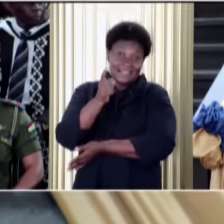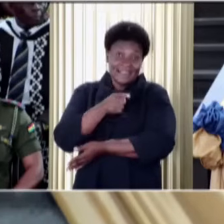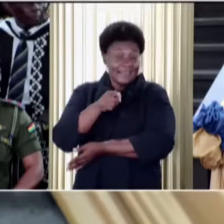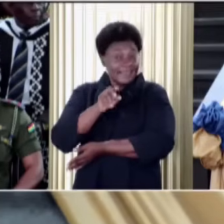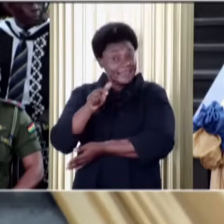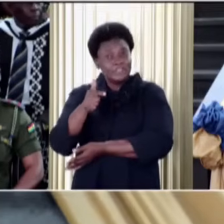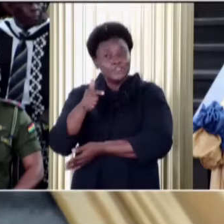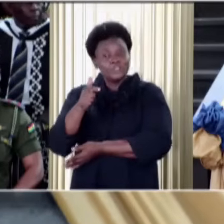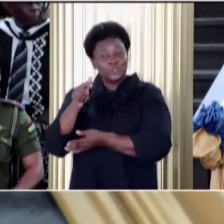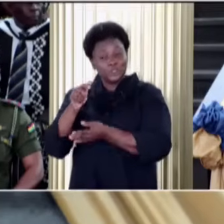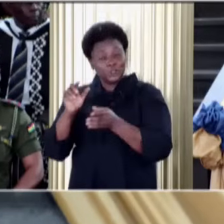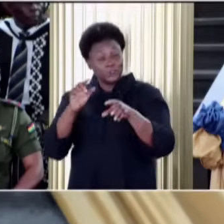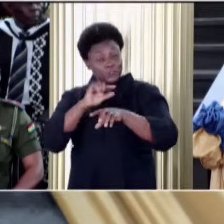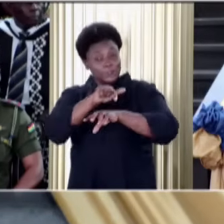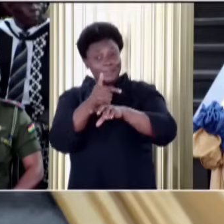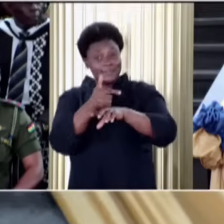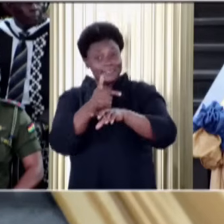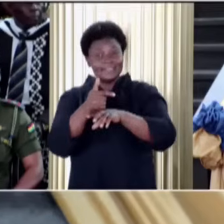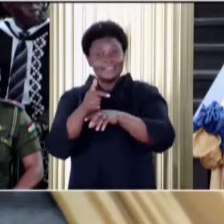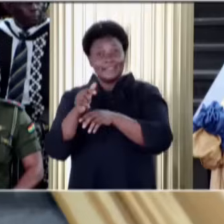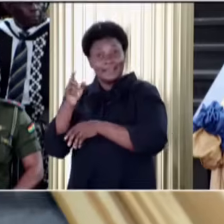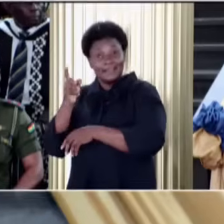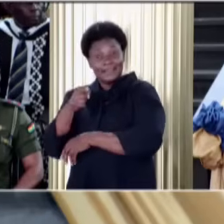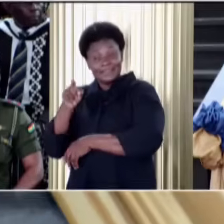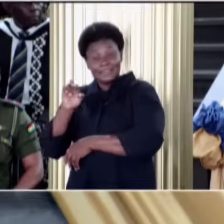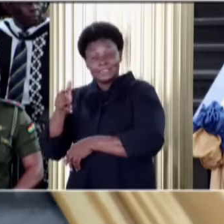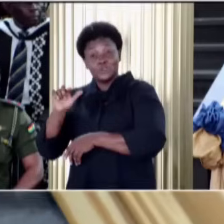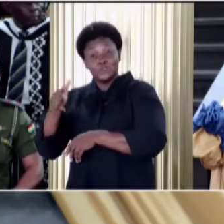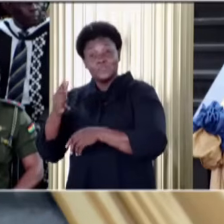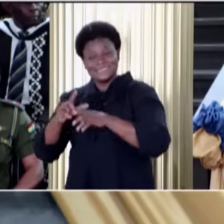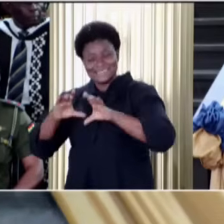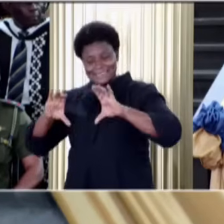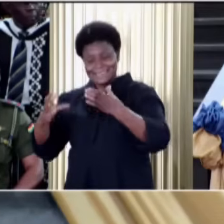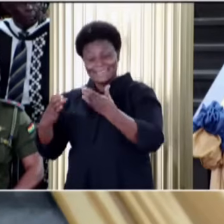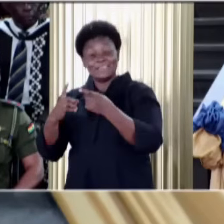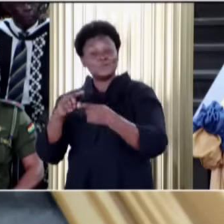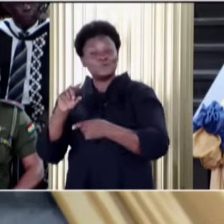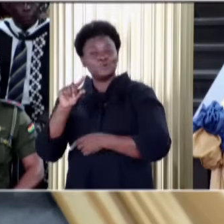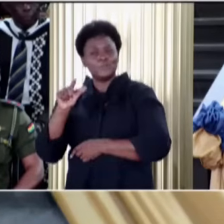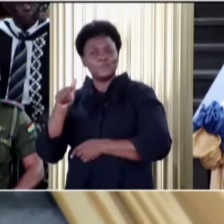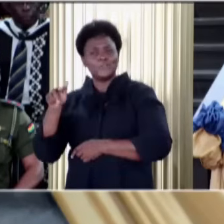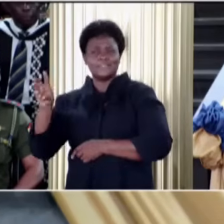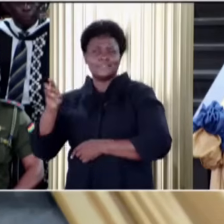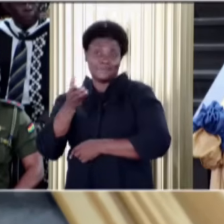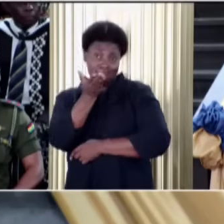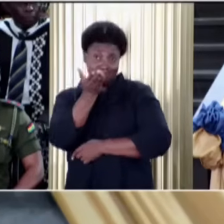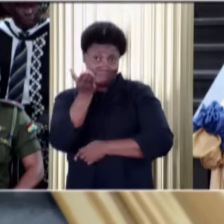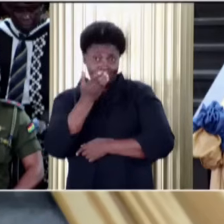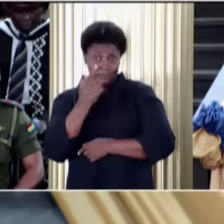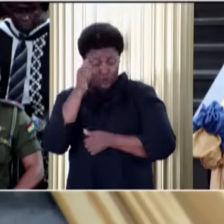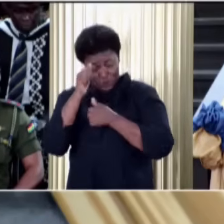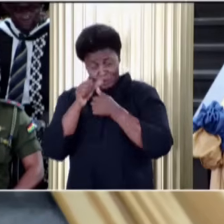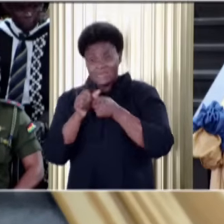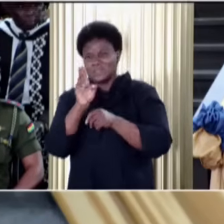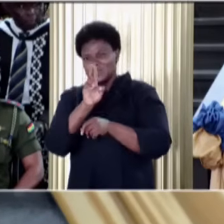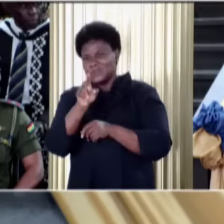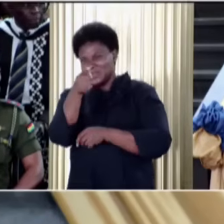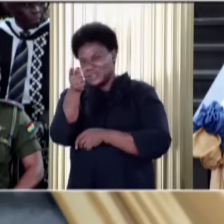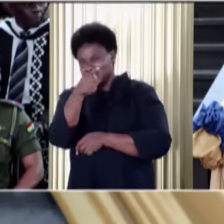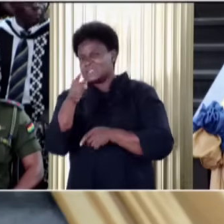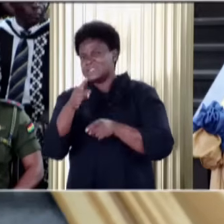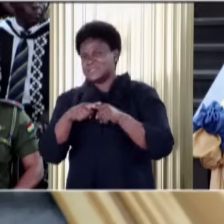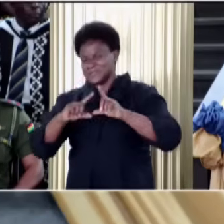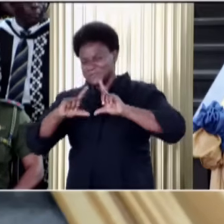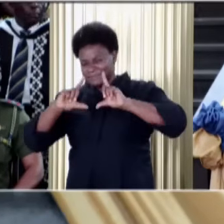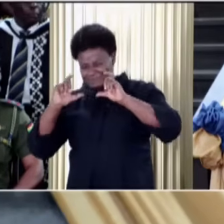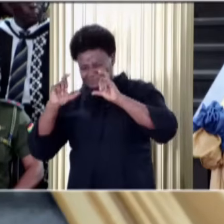UG Congregation, hashtag UG Class of 2026. So please remember to use these hashtags as you